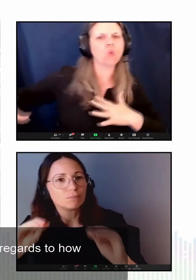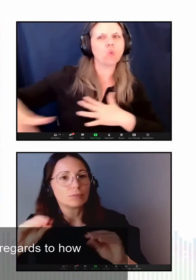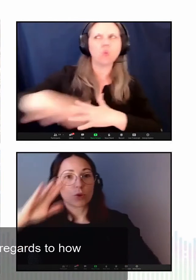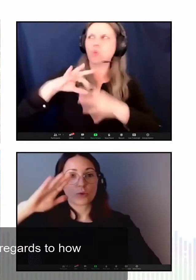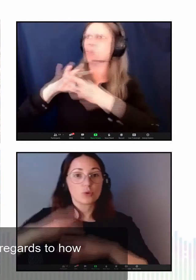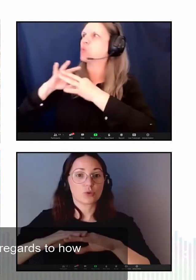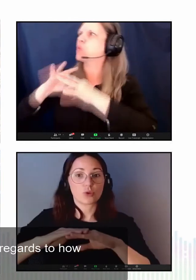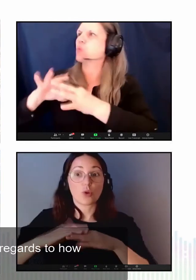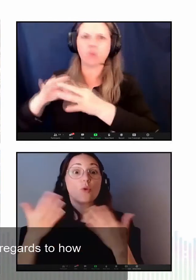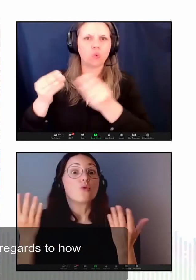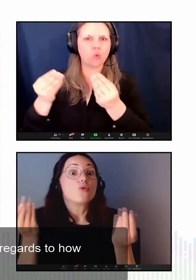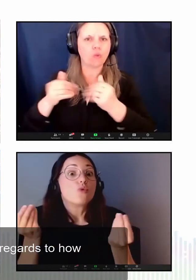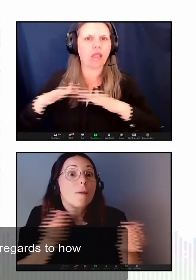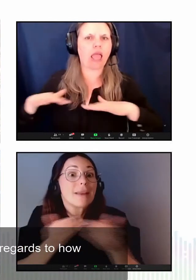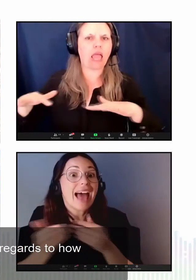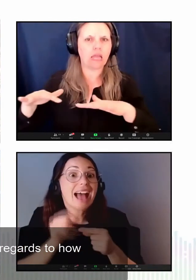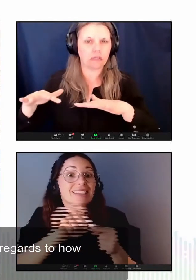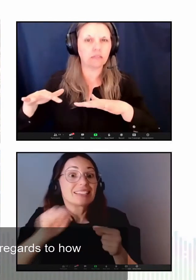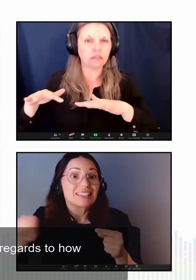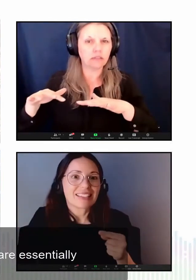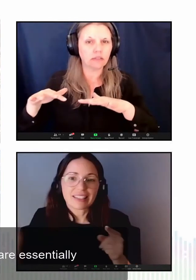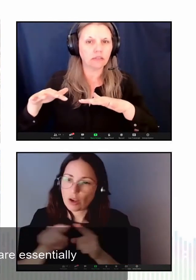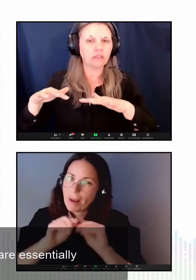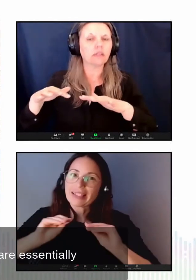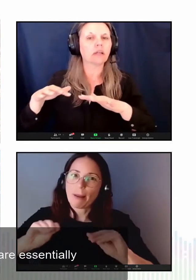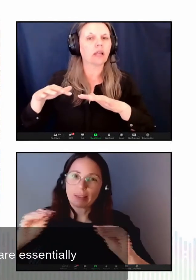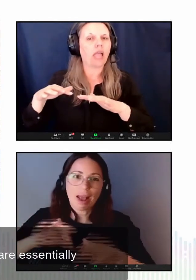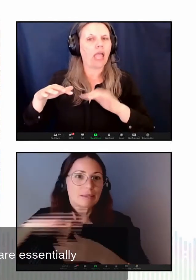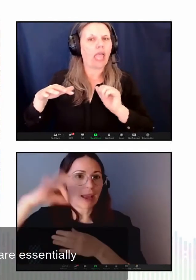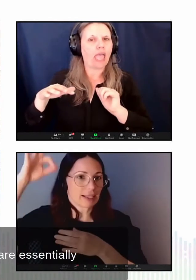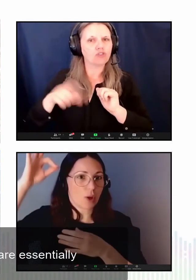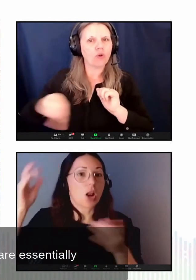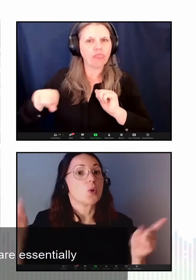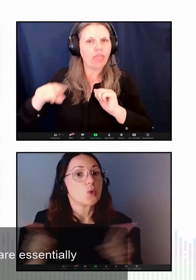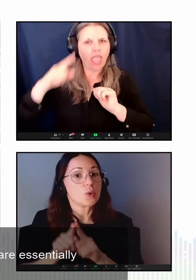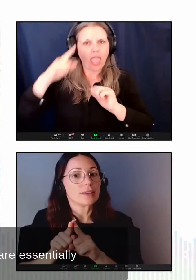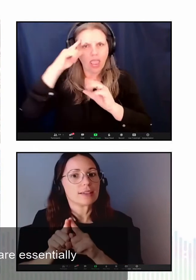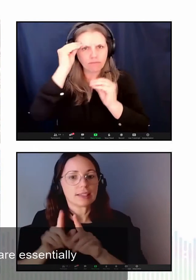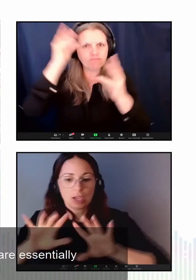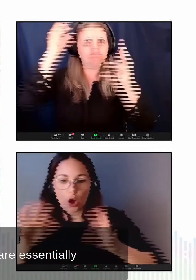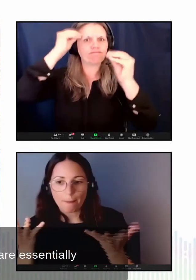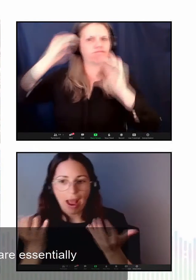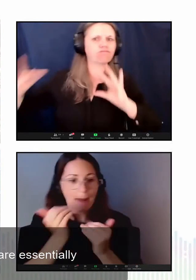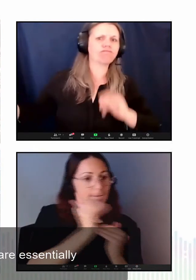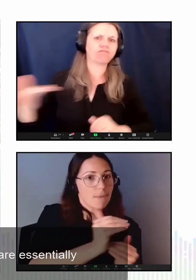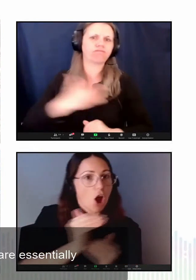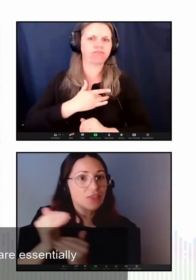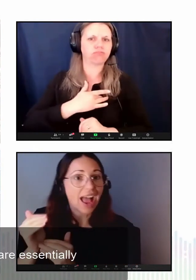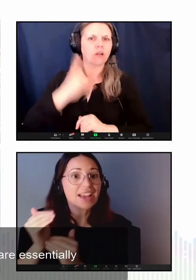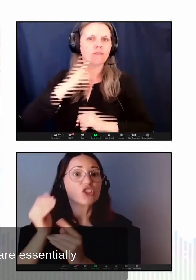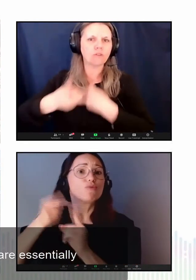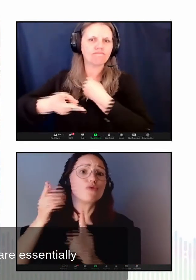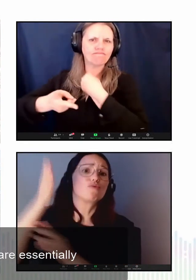and also with regards to how we should preserve this for the future. That